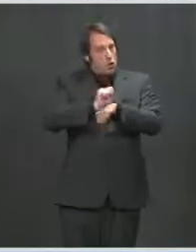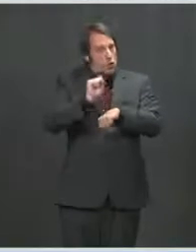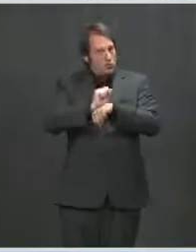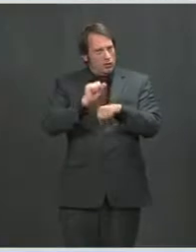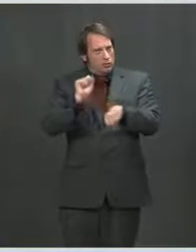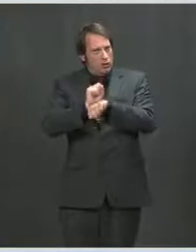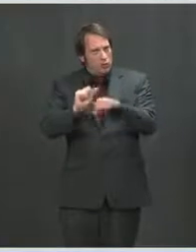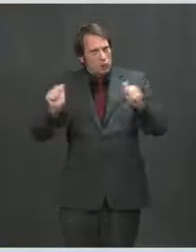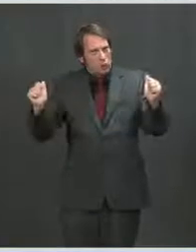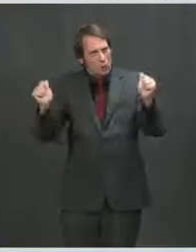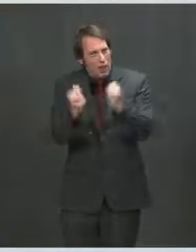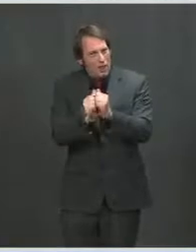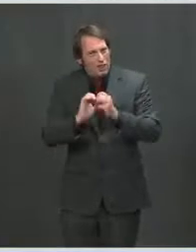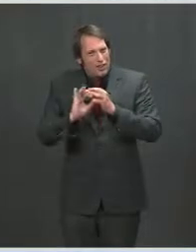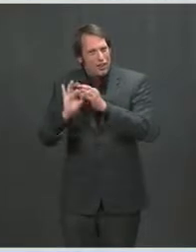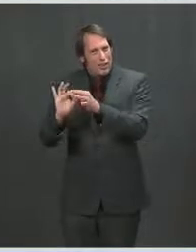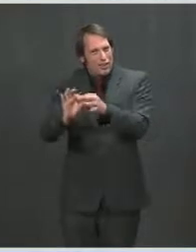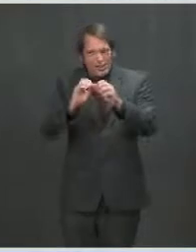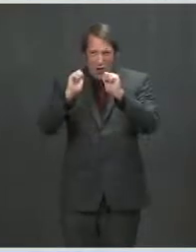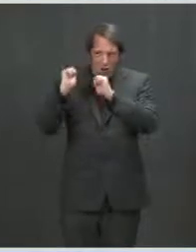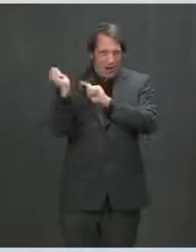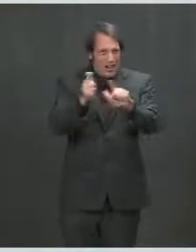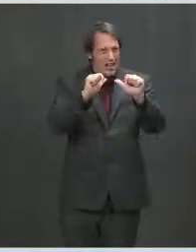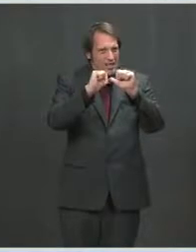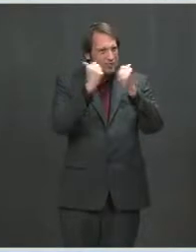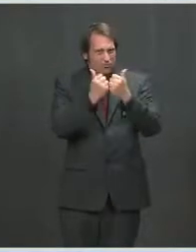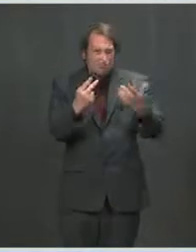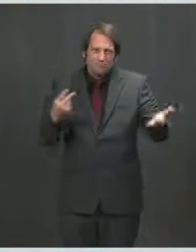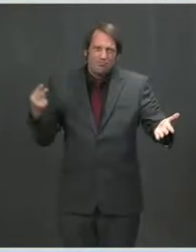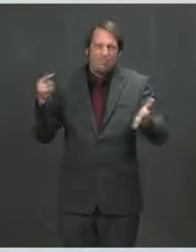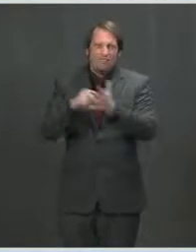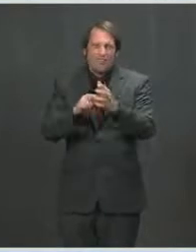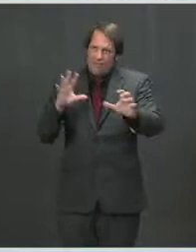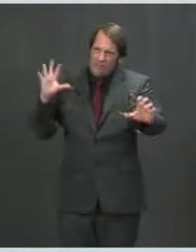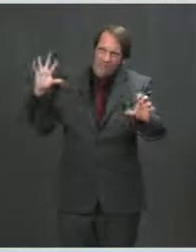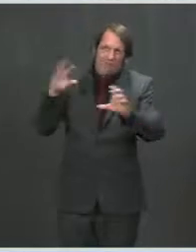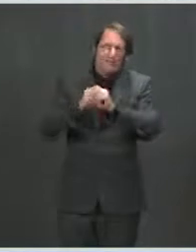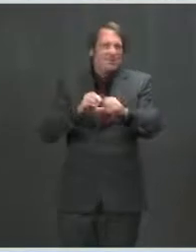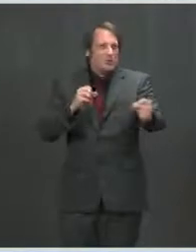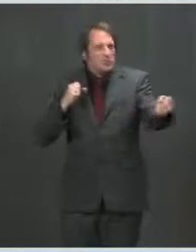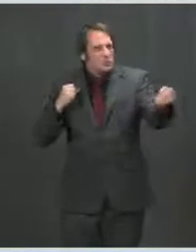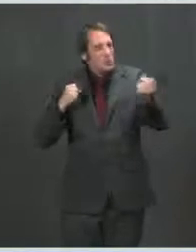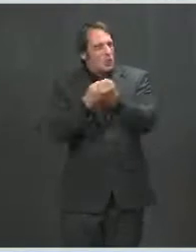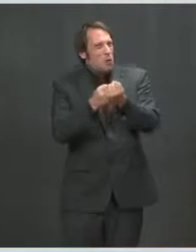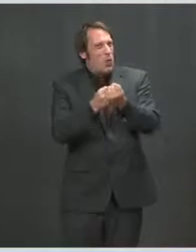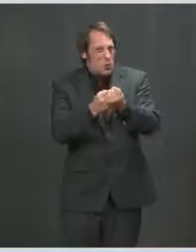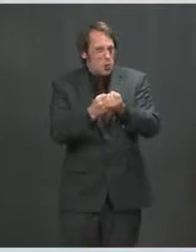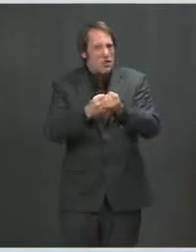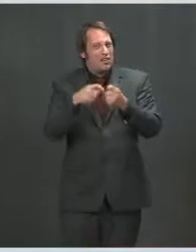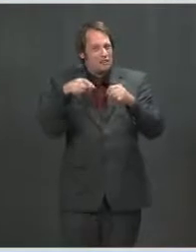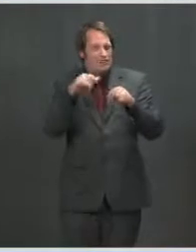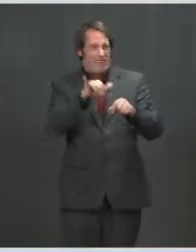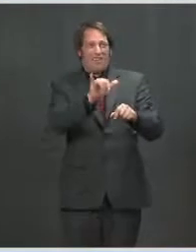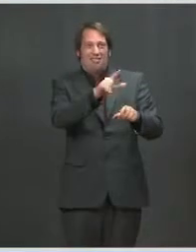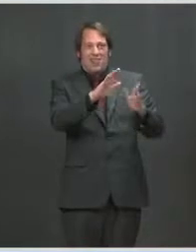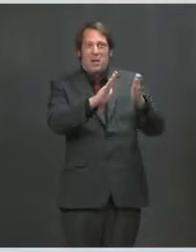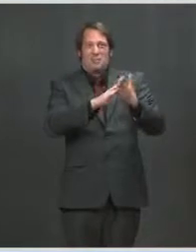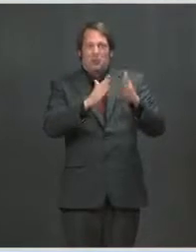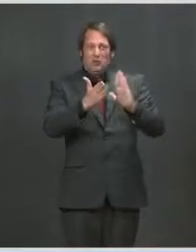every agency to step up and be part of it. This is a community bound together by